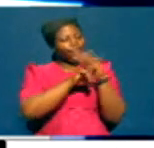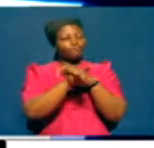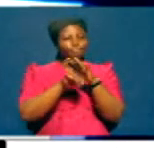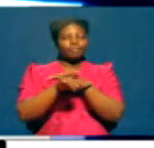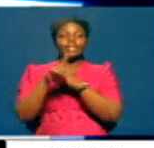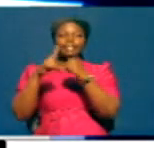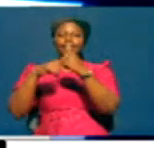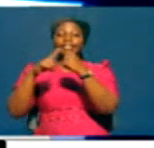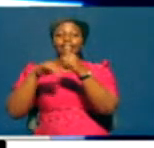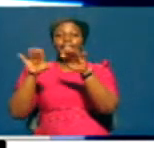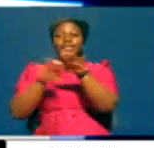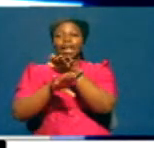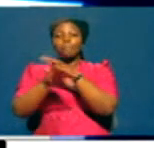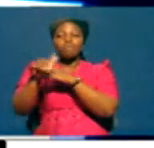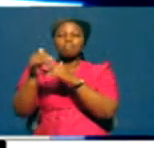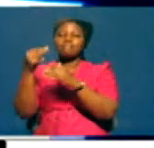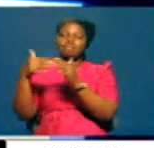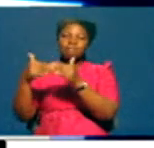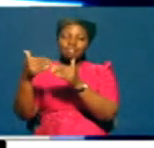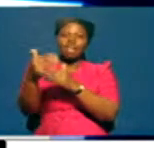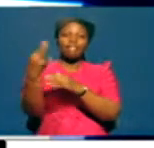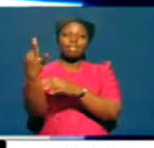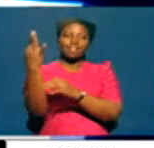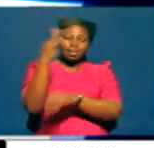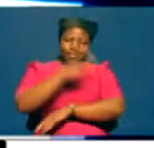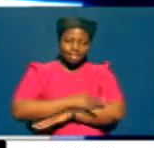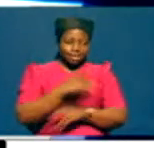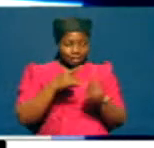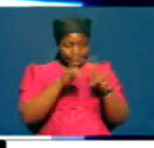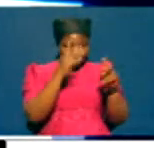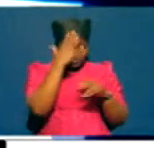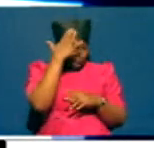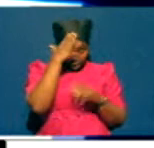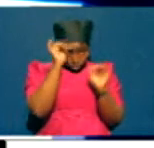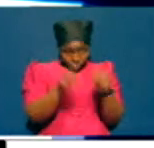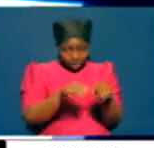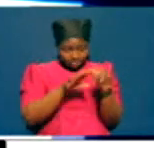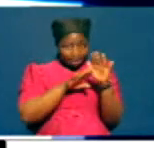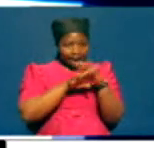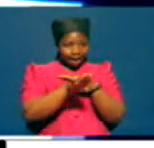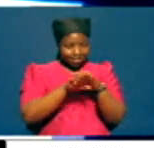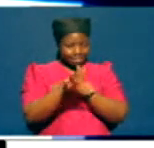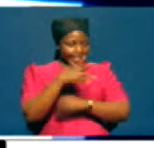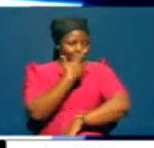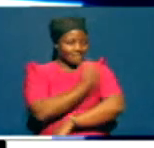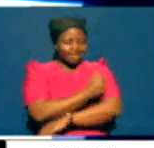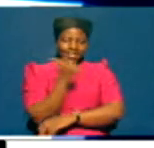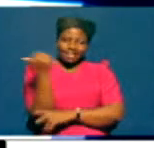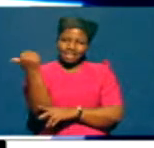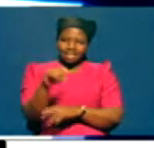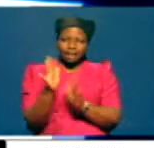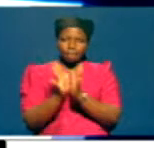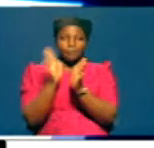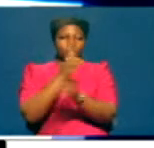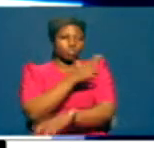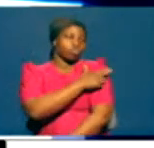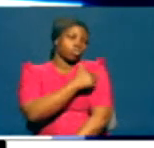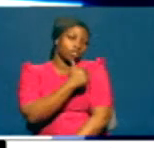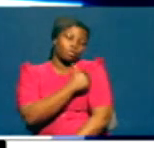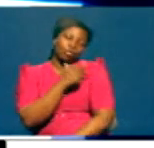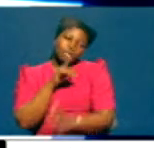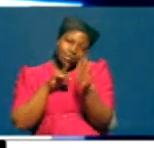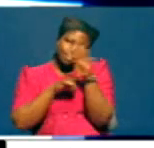in the next 3 days. So from Monday you can access the vaccine at any public health facility in